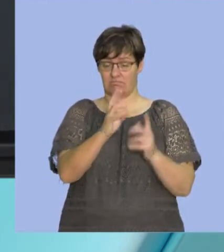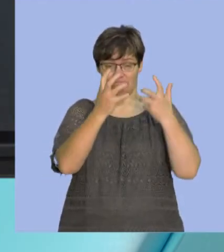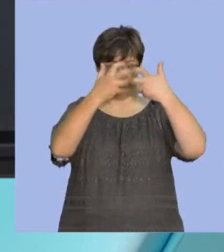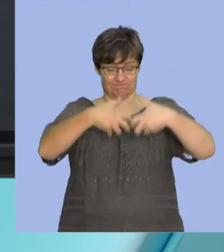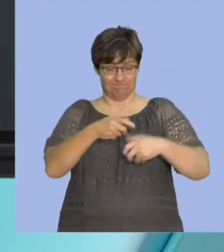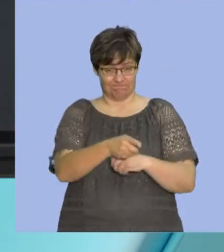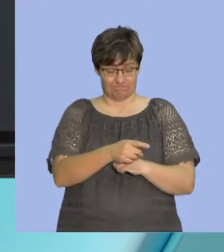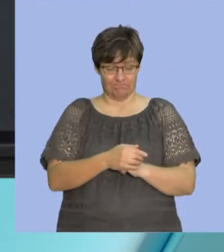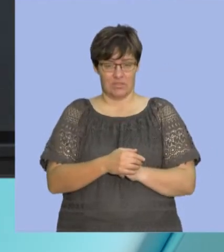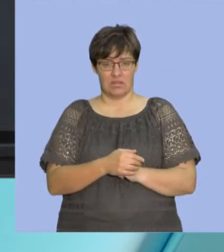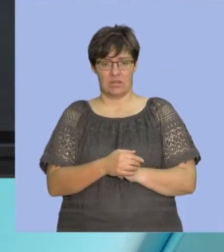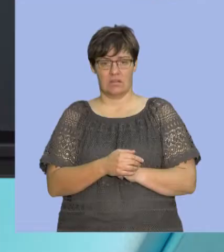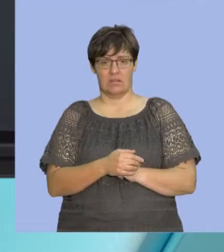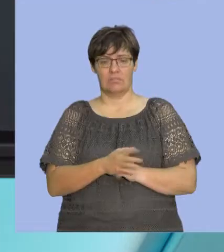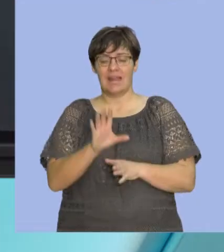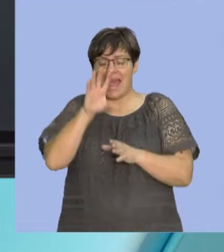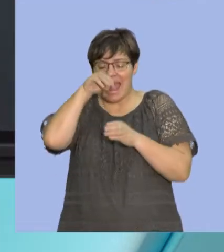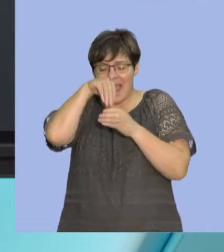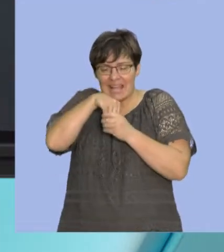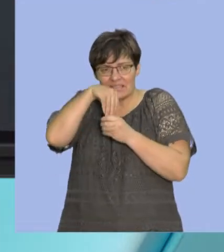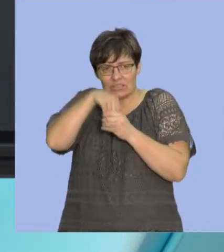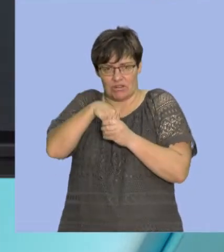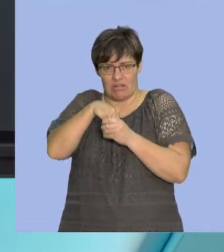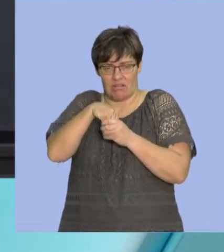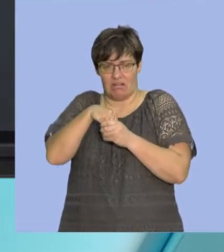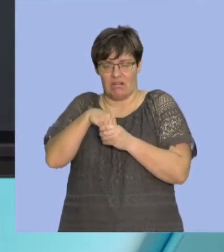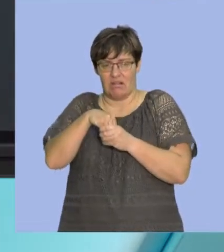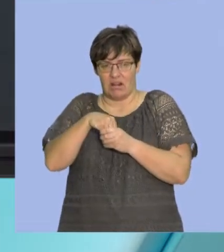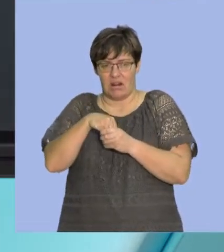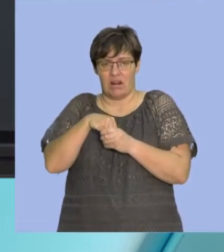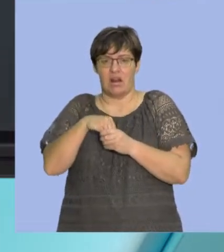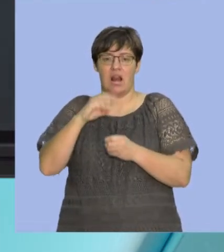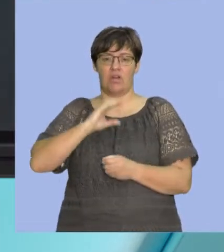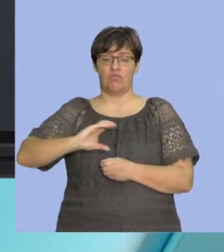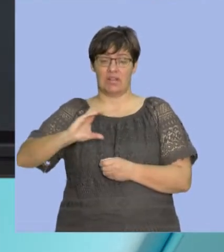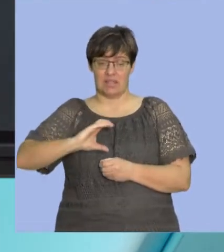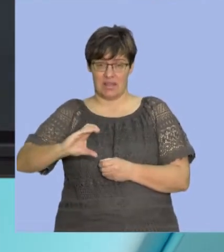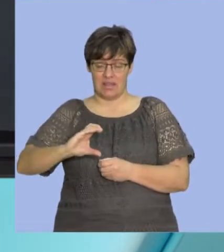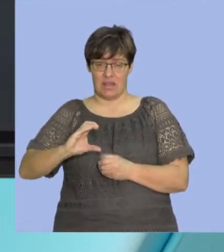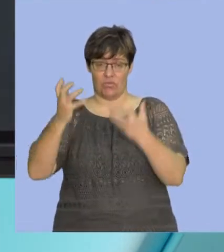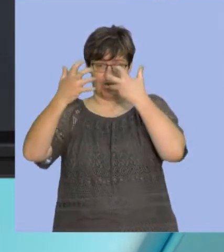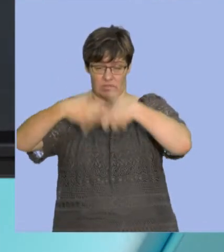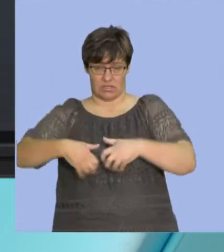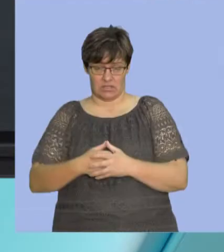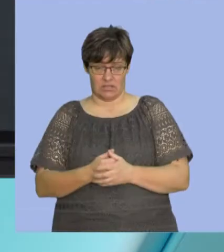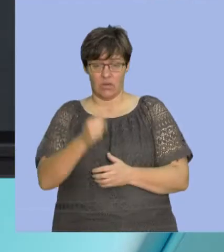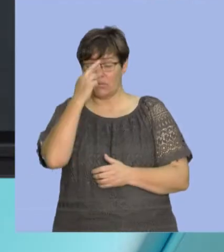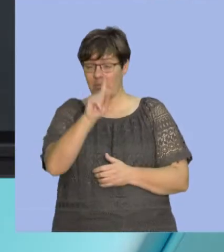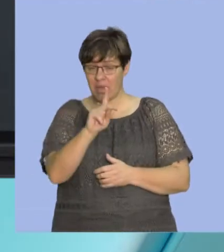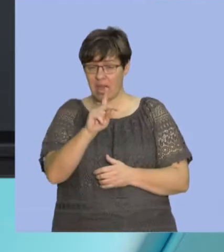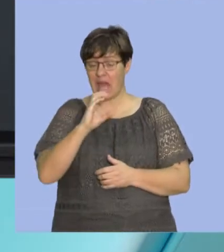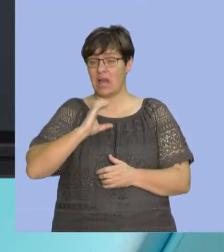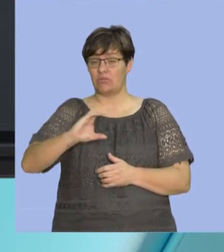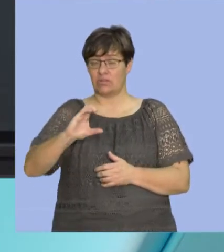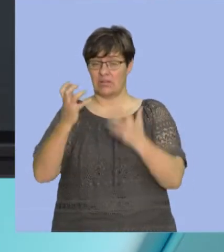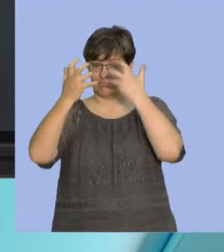we call the internal creditors' reconciliation. Remember, with creditors'